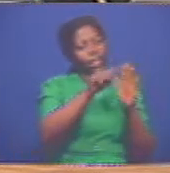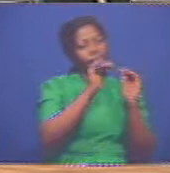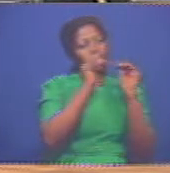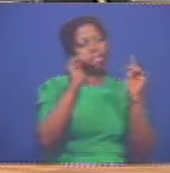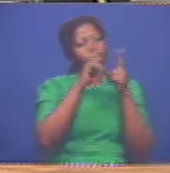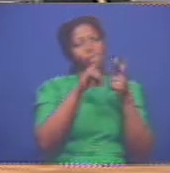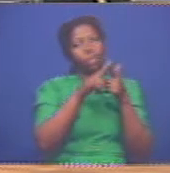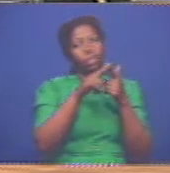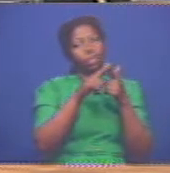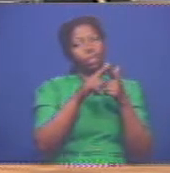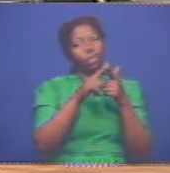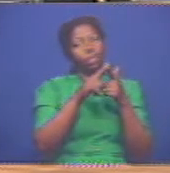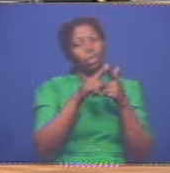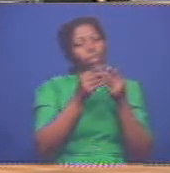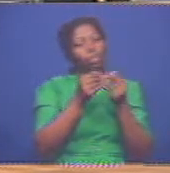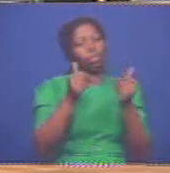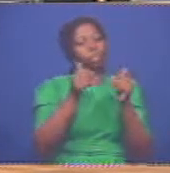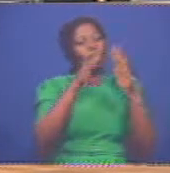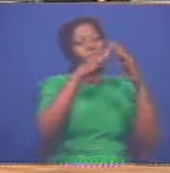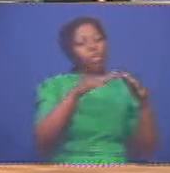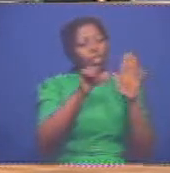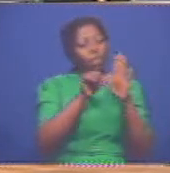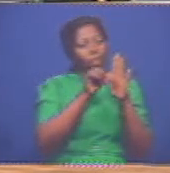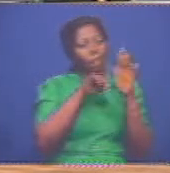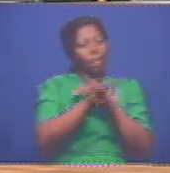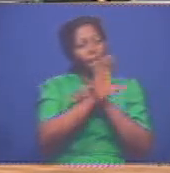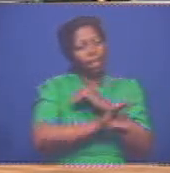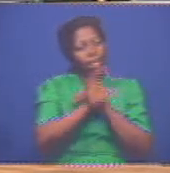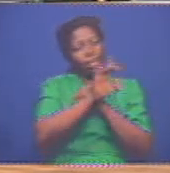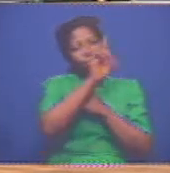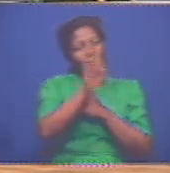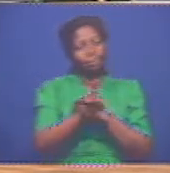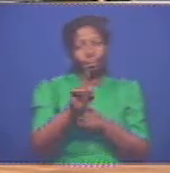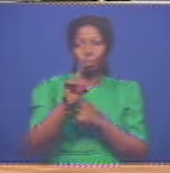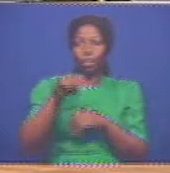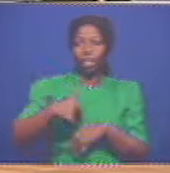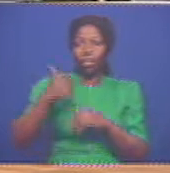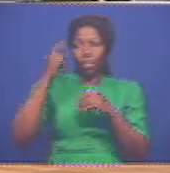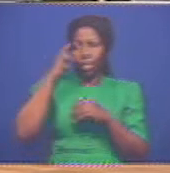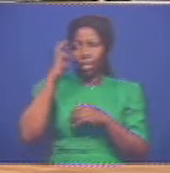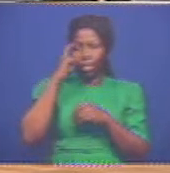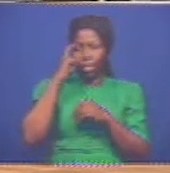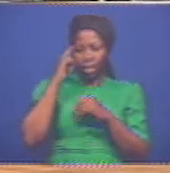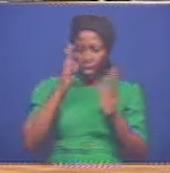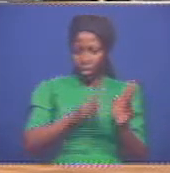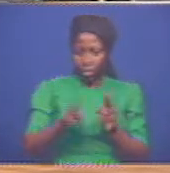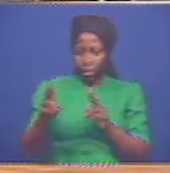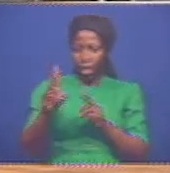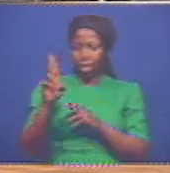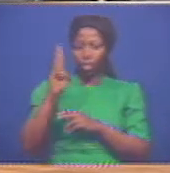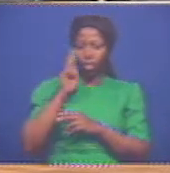forestall a housing crisis in this country? I think for me, I usually look about